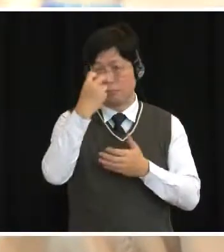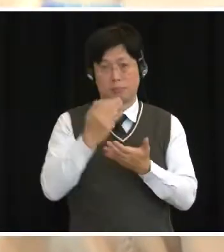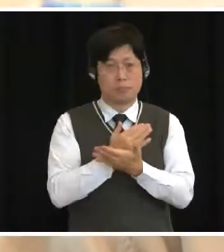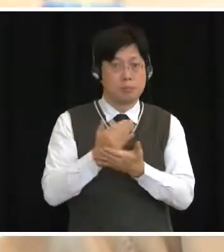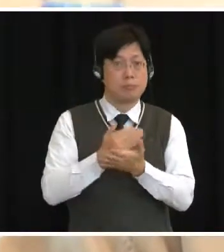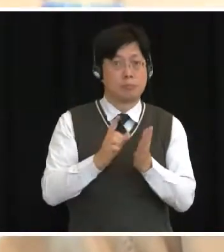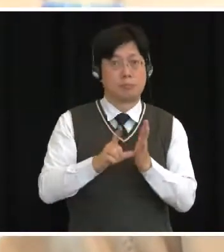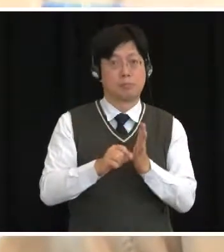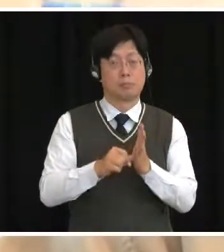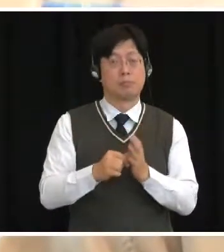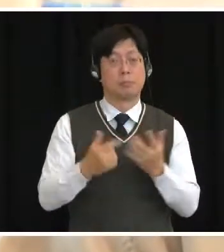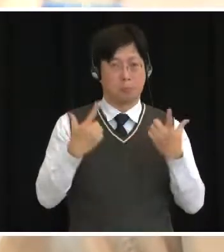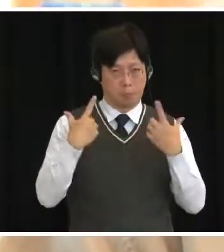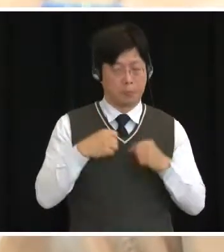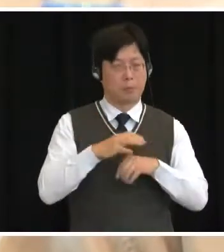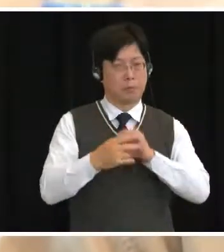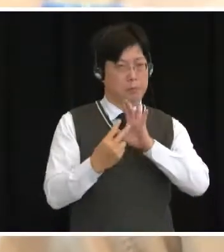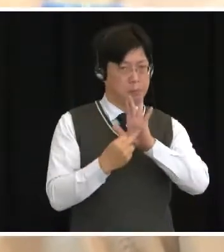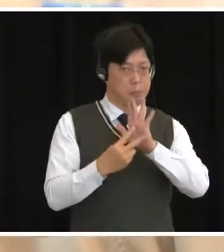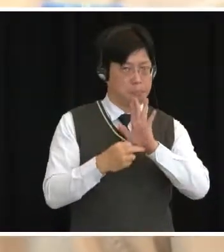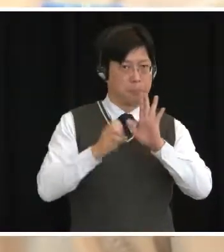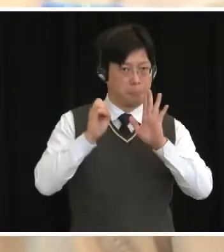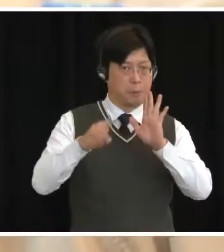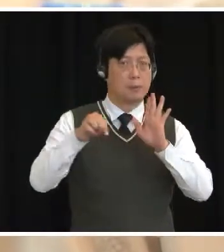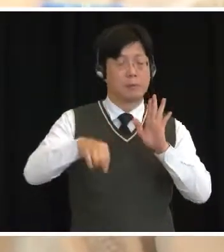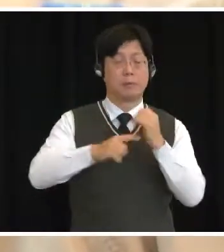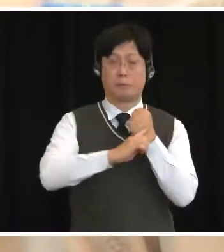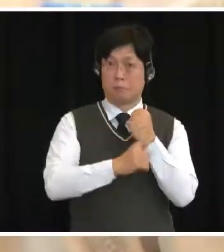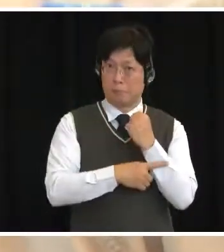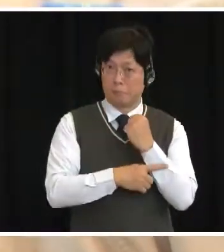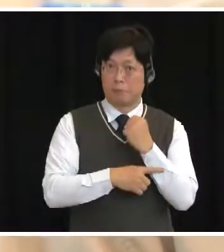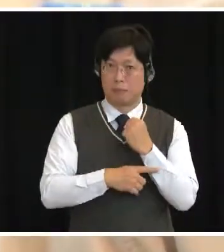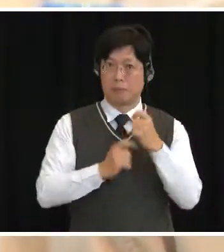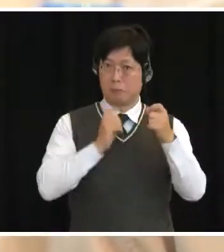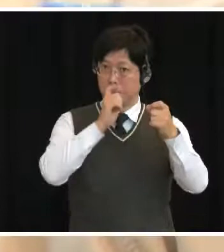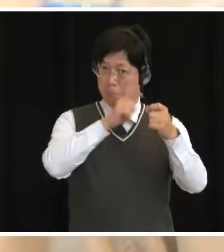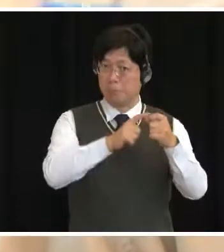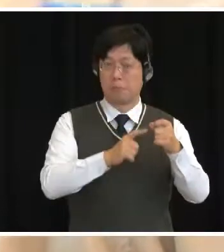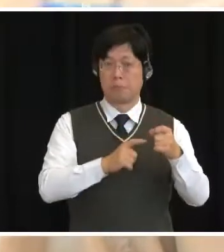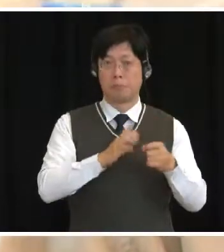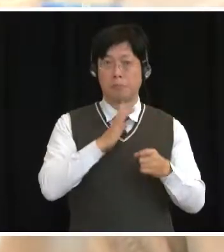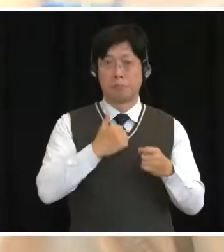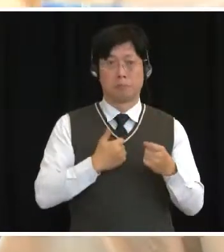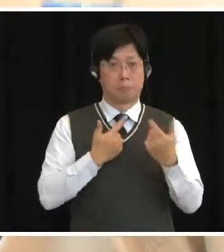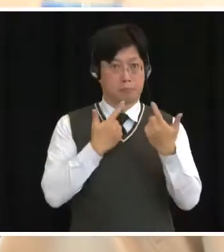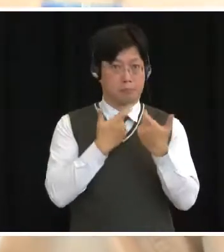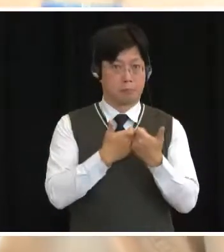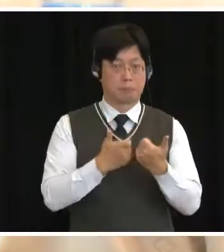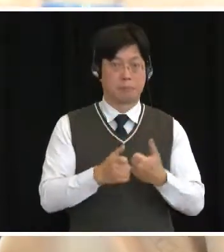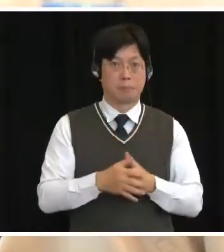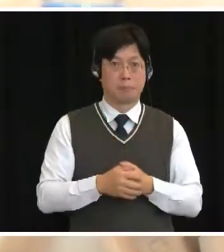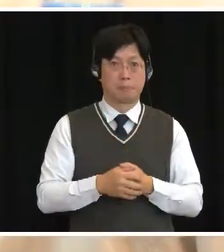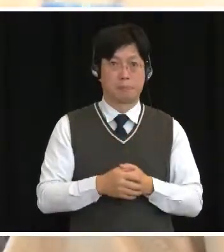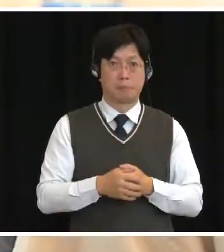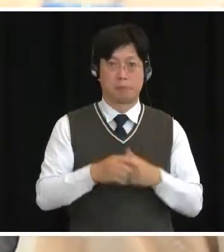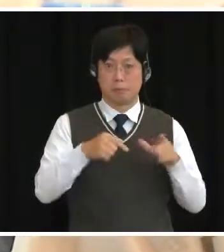While these bills were being reviewed at the Legislative Yuan,